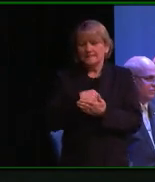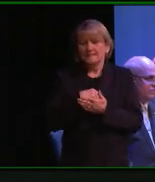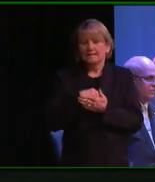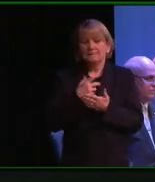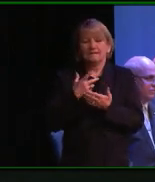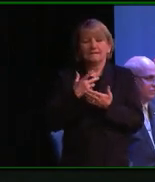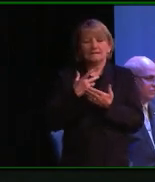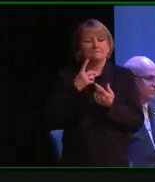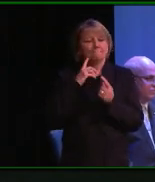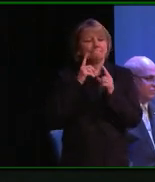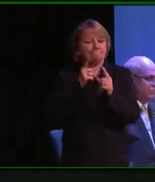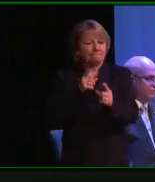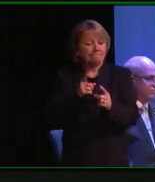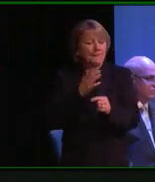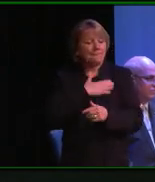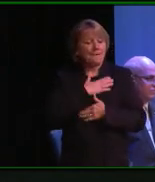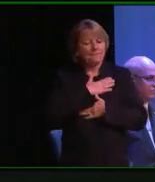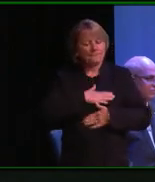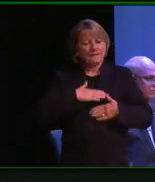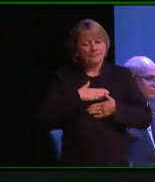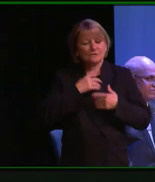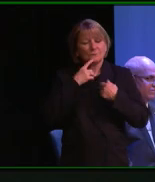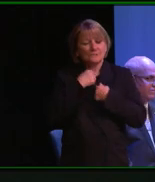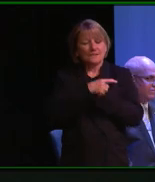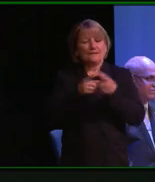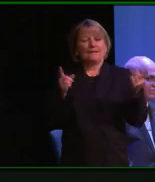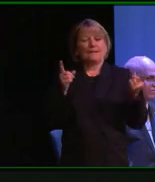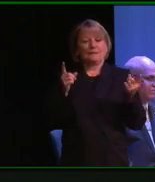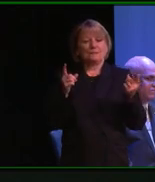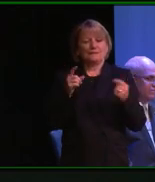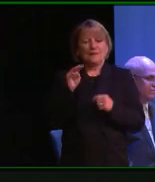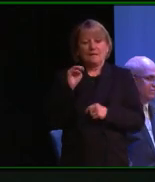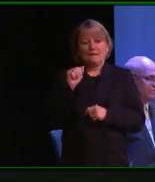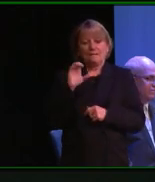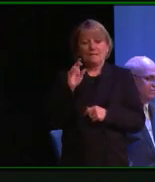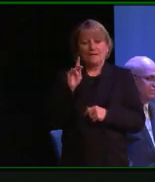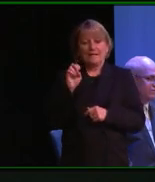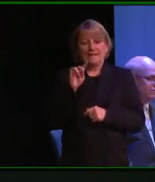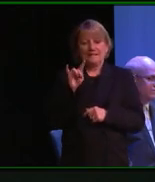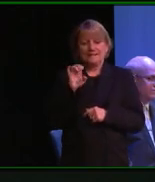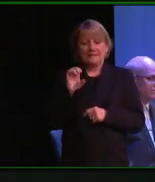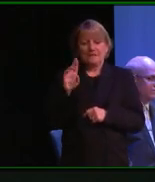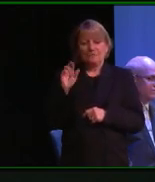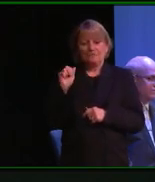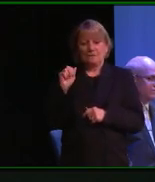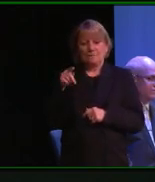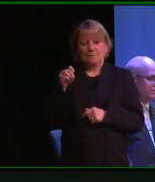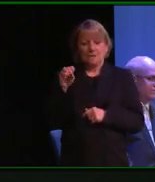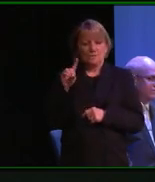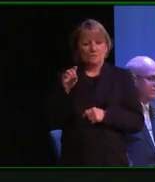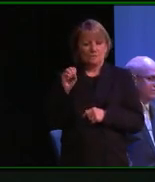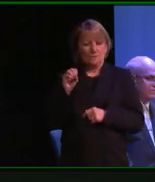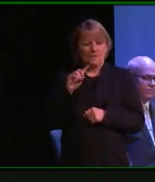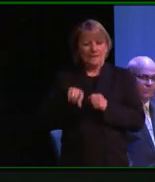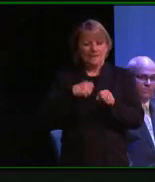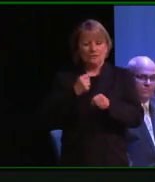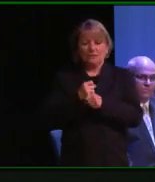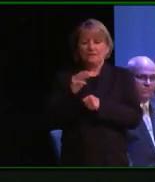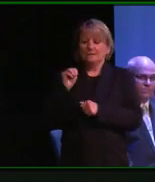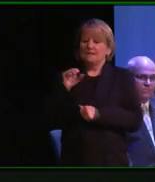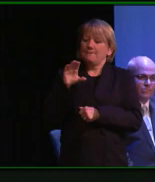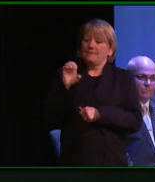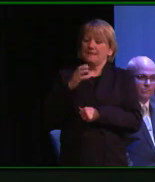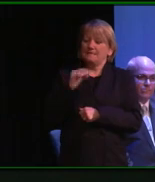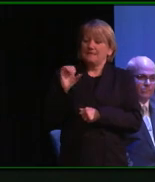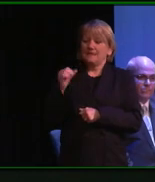ventures. It is my pleasure to announce Mackenzie Raposo as this year's Mace